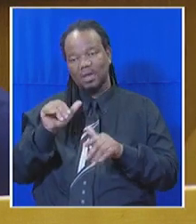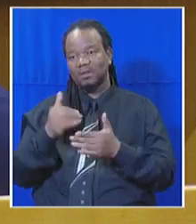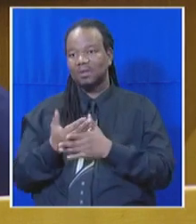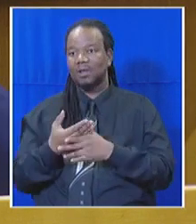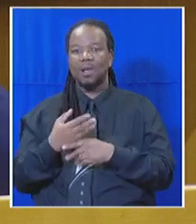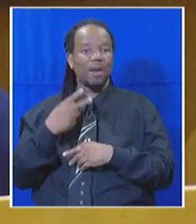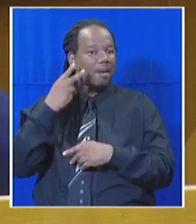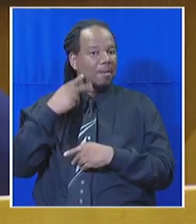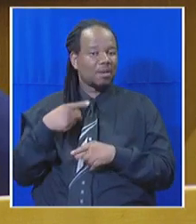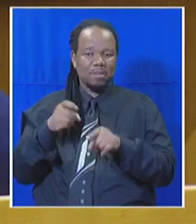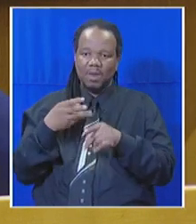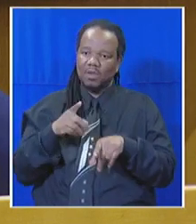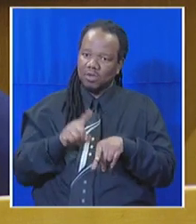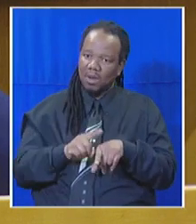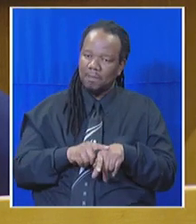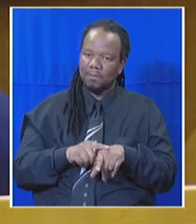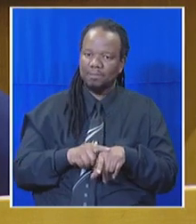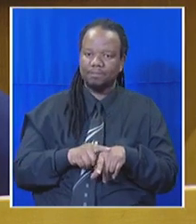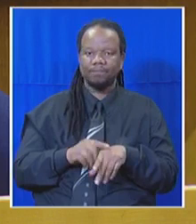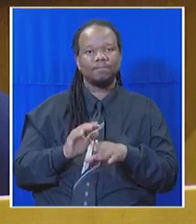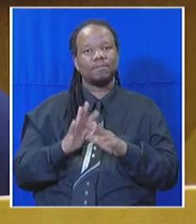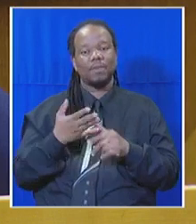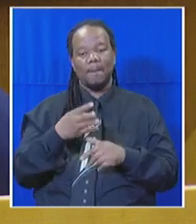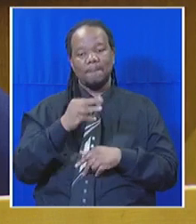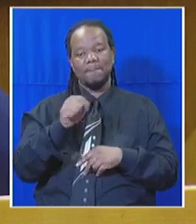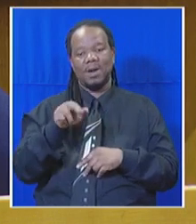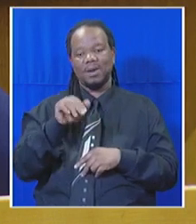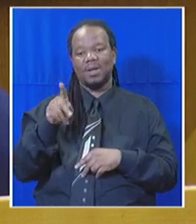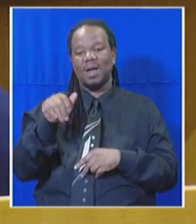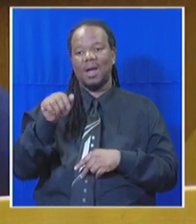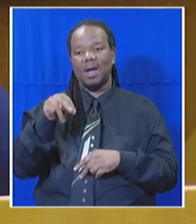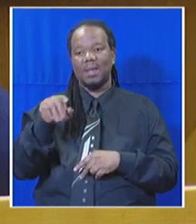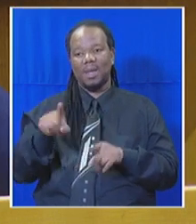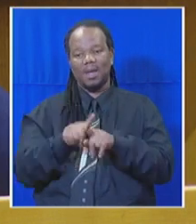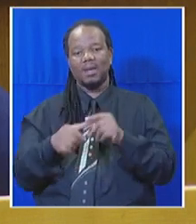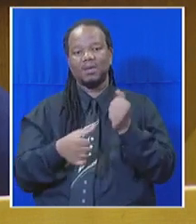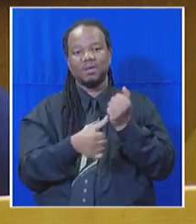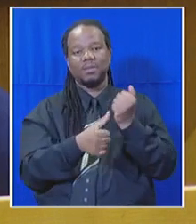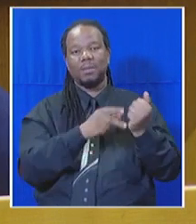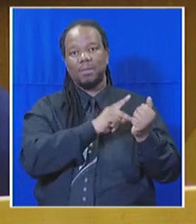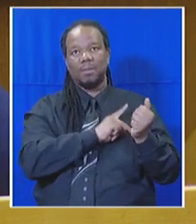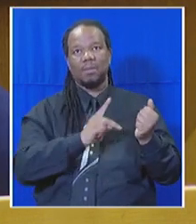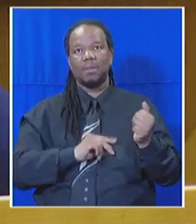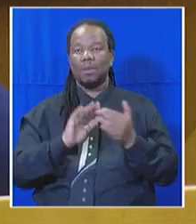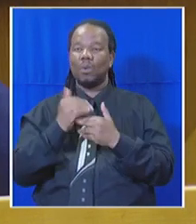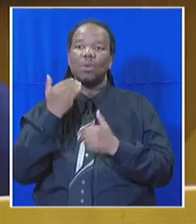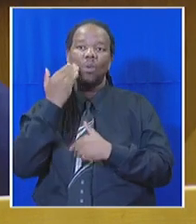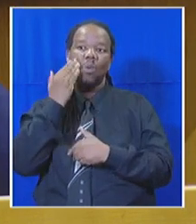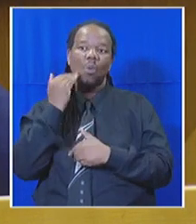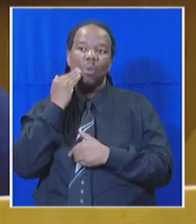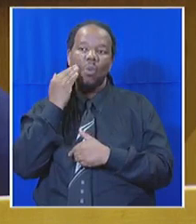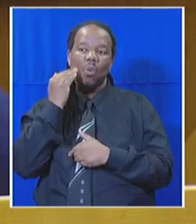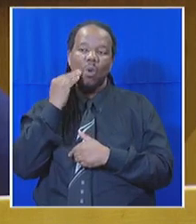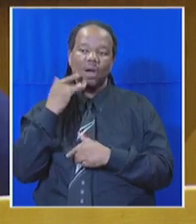down. It is also a well-known fact that in the Marikana Commission, Deputy President Ramaphosa appeared with a white human shield of